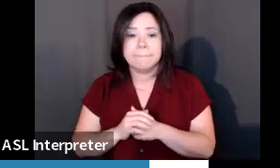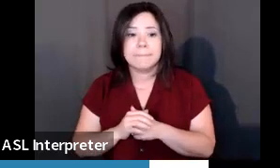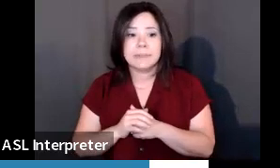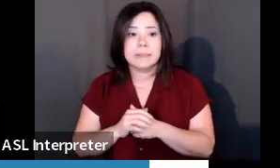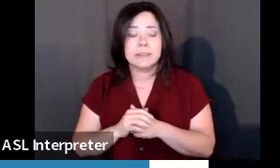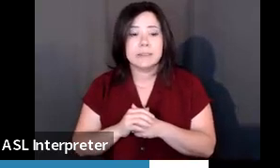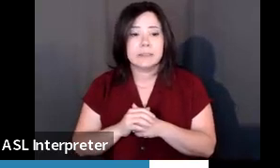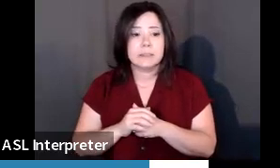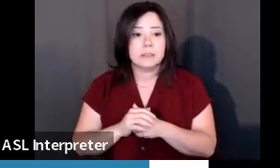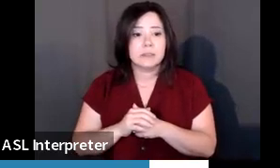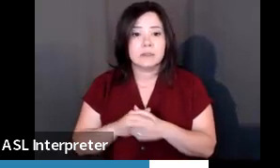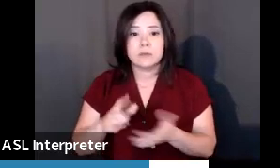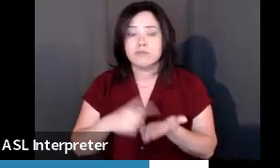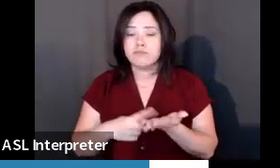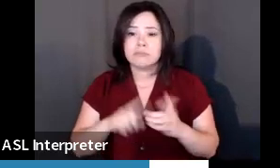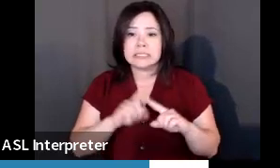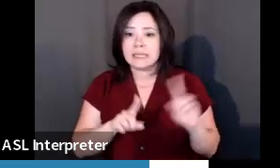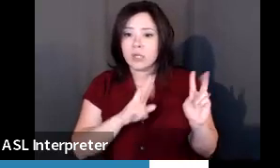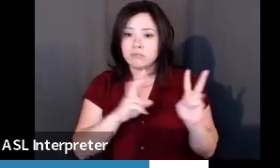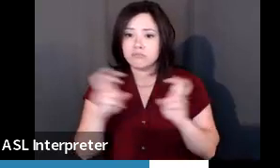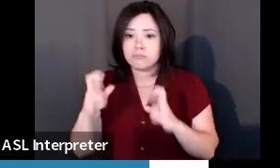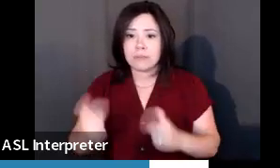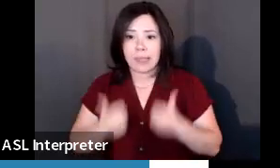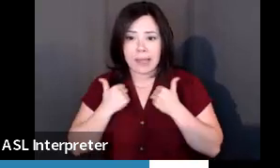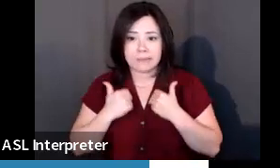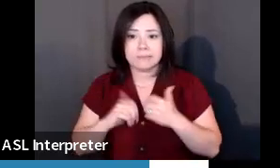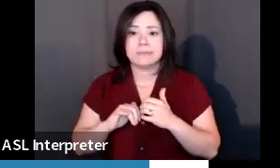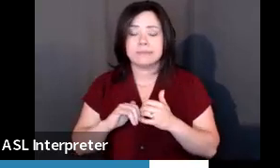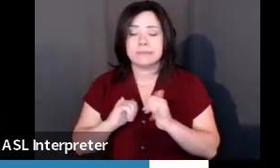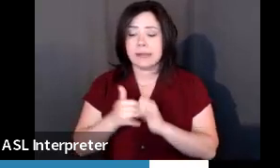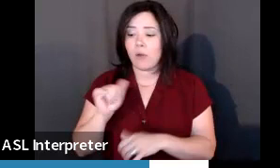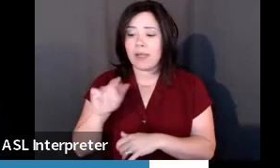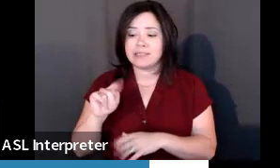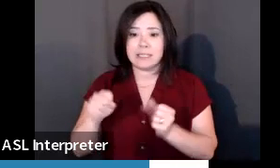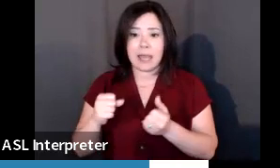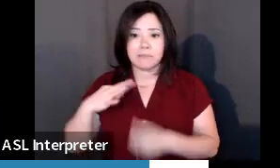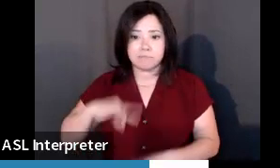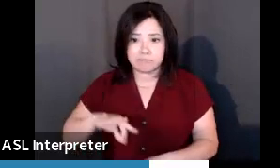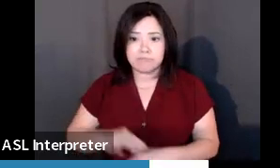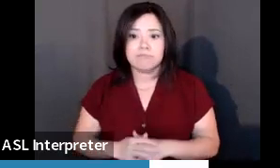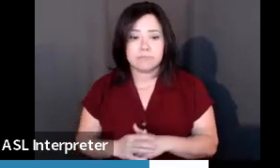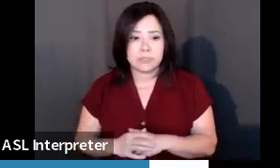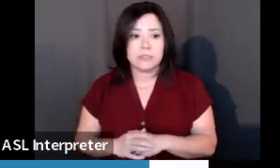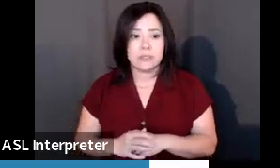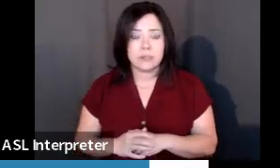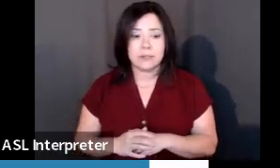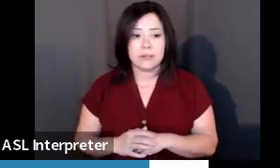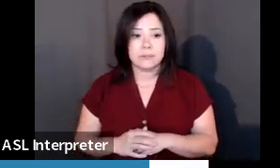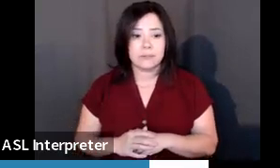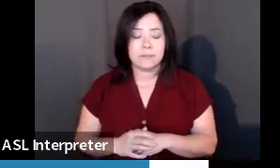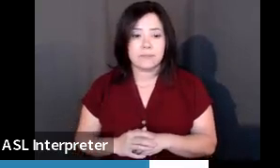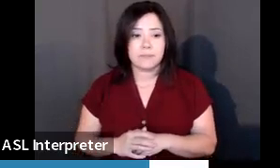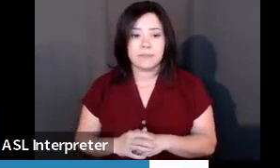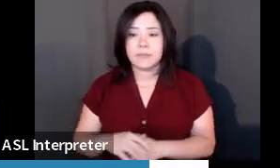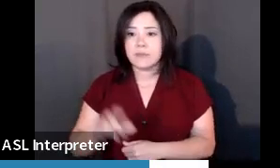different sort of areas or aspects of life and how AT can be helpful. And then Sarah